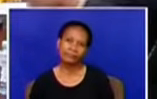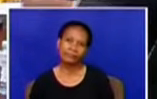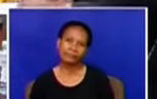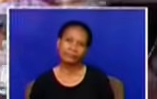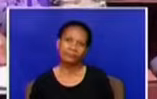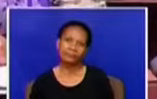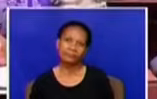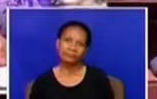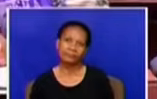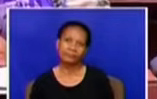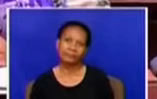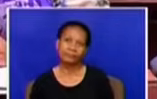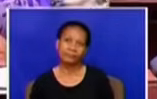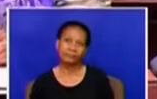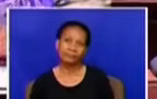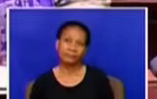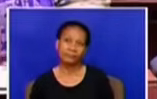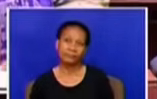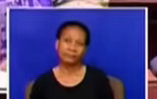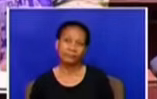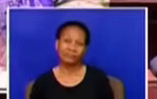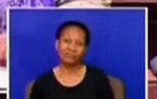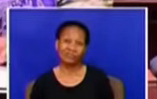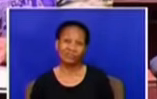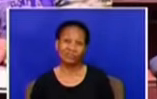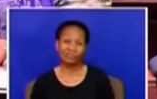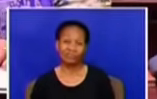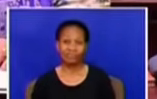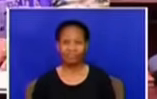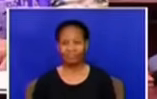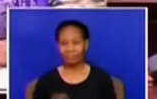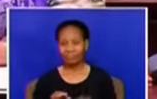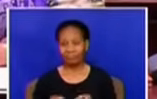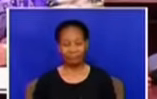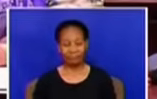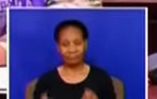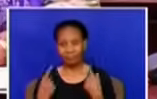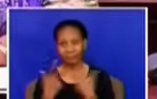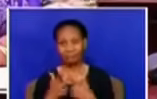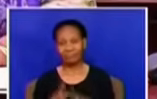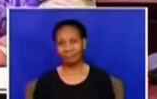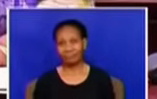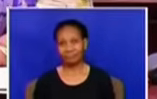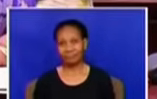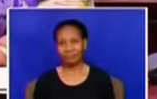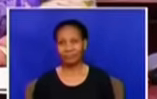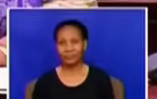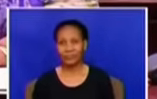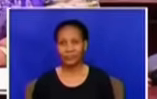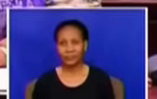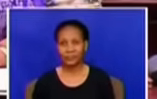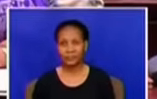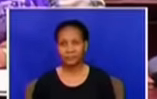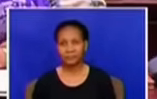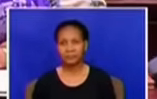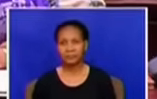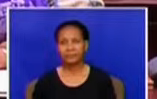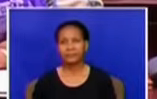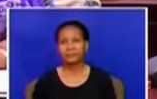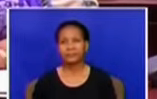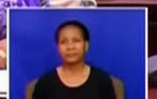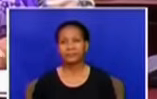Njengoba besekashilo omele iJaji elikhulu leNingizimu Afrika, uJaji